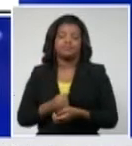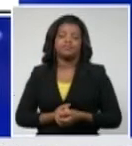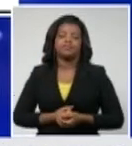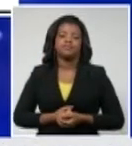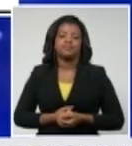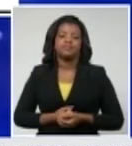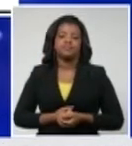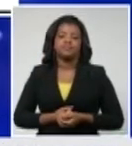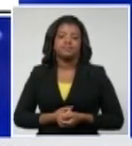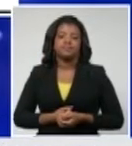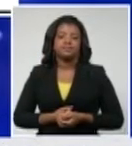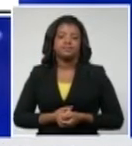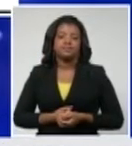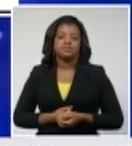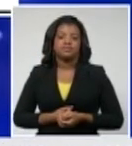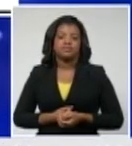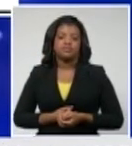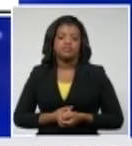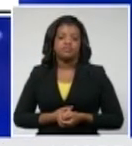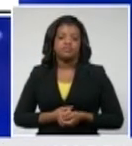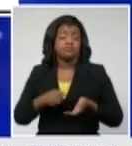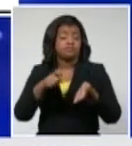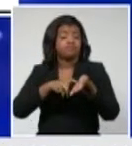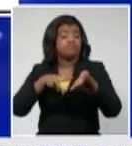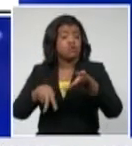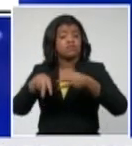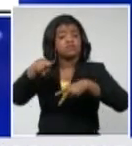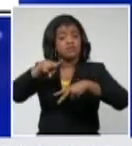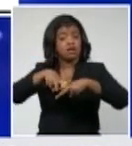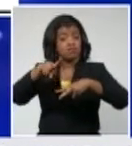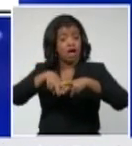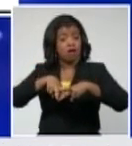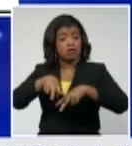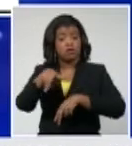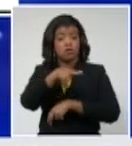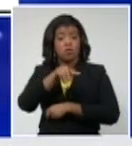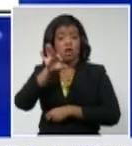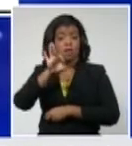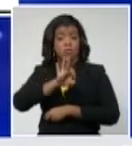15 days or more. To summarize,